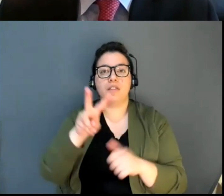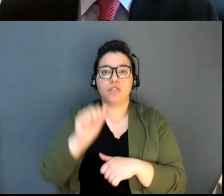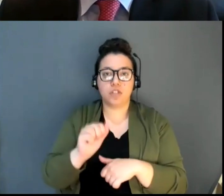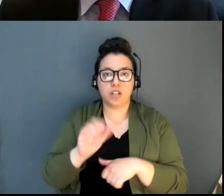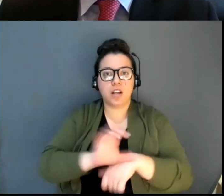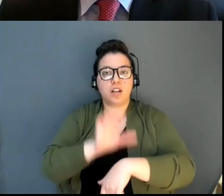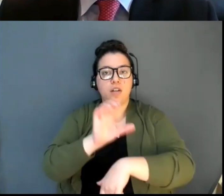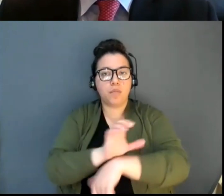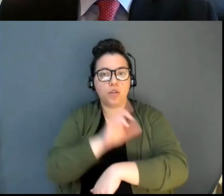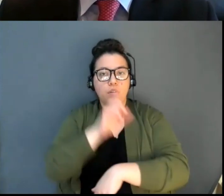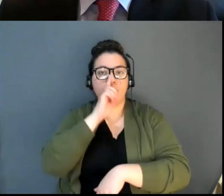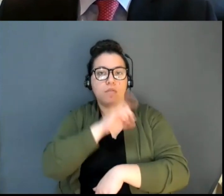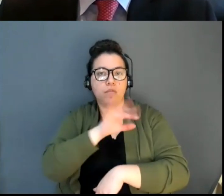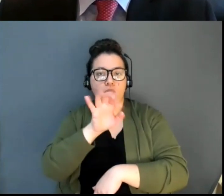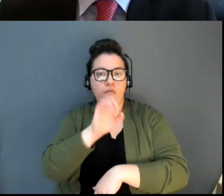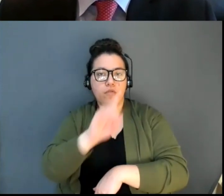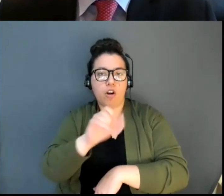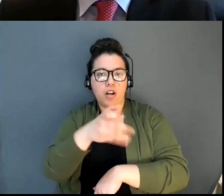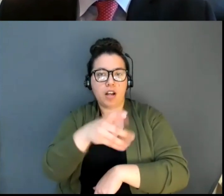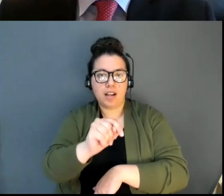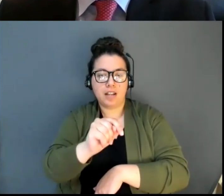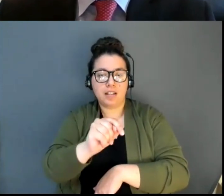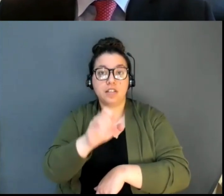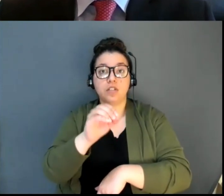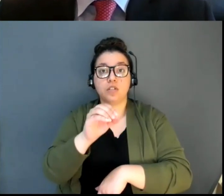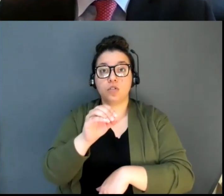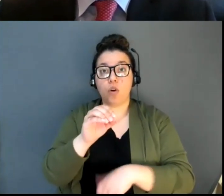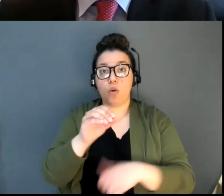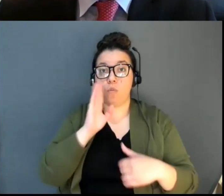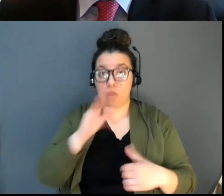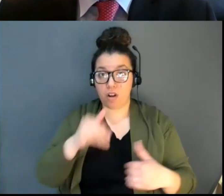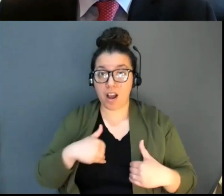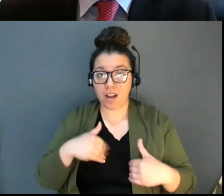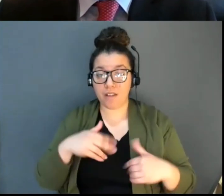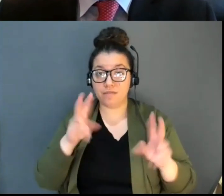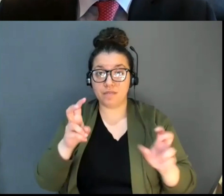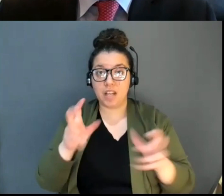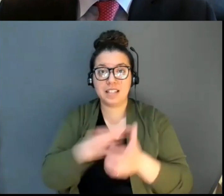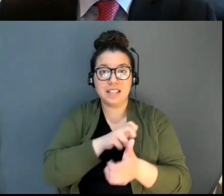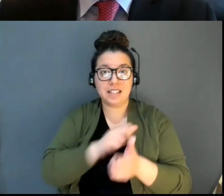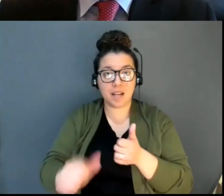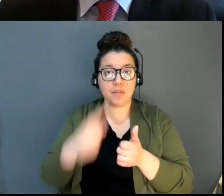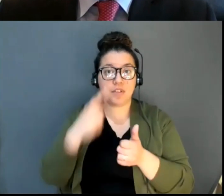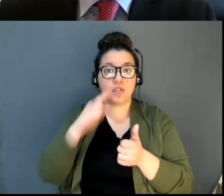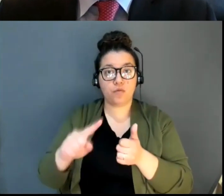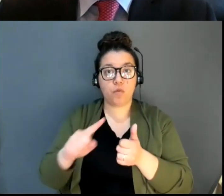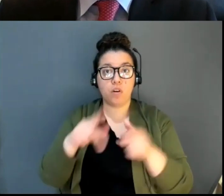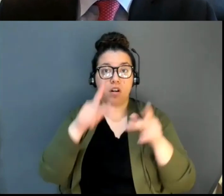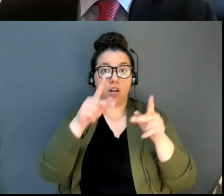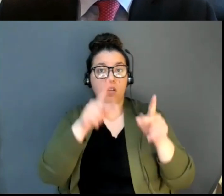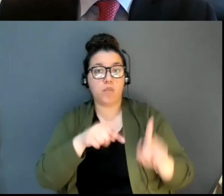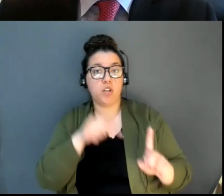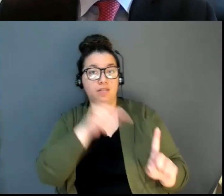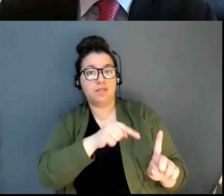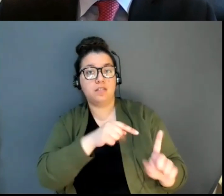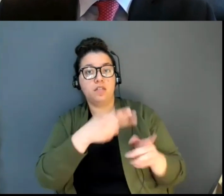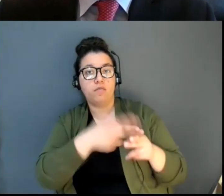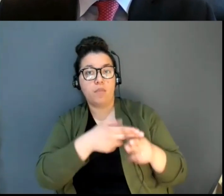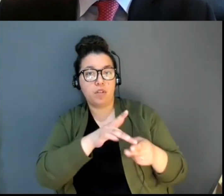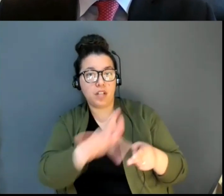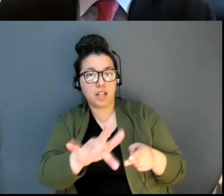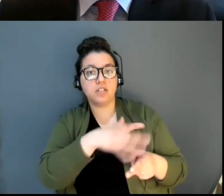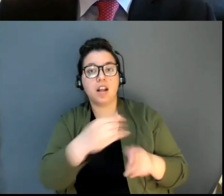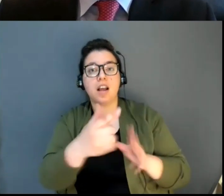when you get that, not only do you get damages to someone's reputation, but you also get attorney fees and you also get cost. And you get punitive damages.